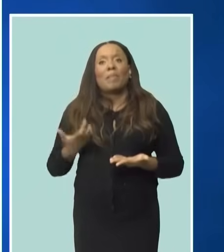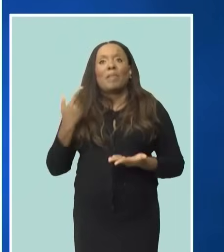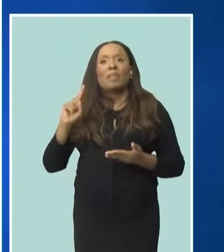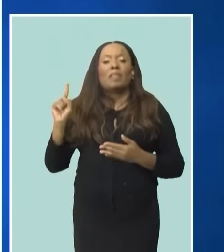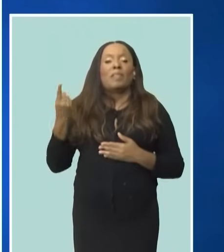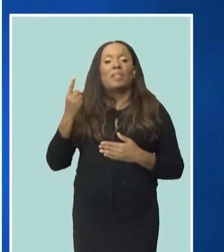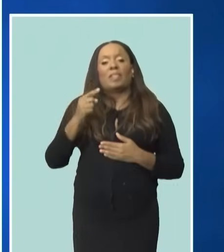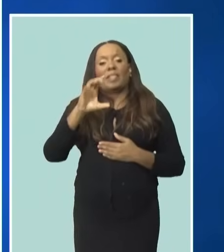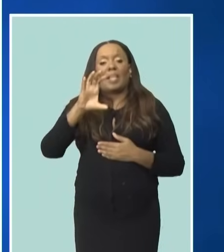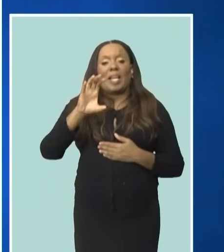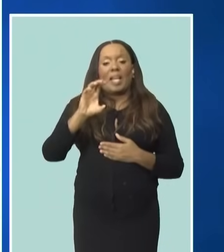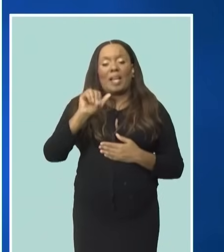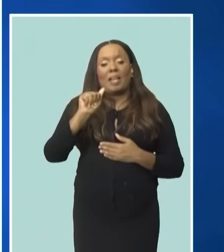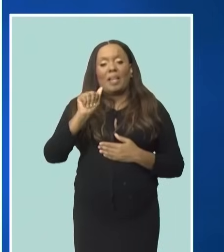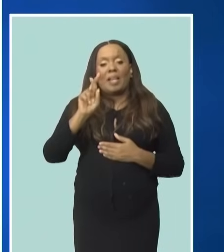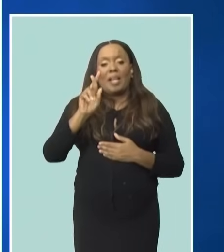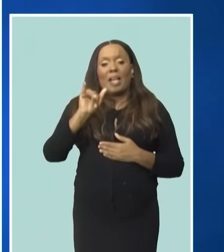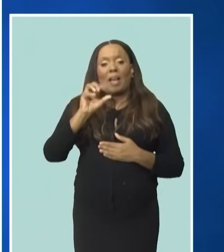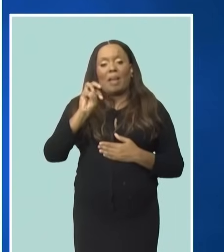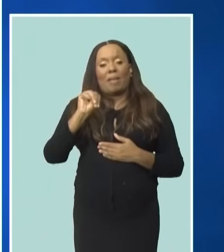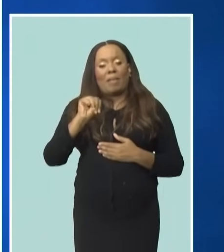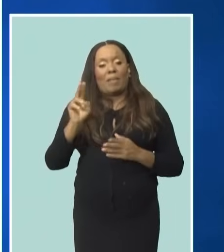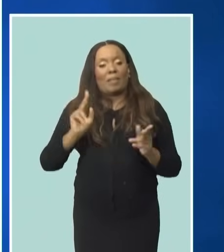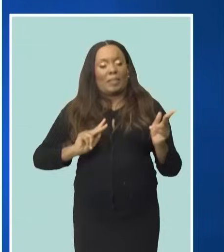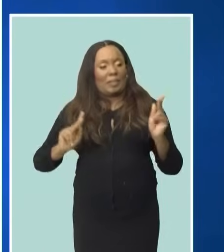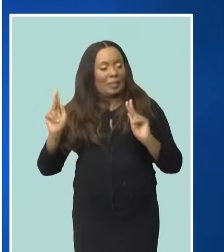CARICOM nationals who will be